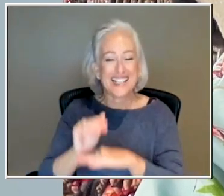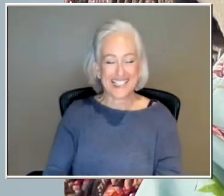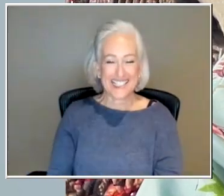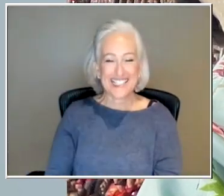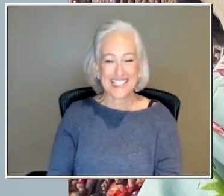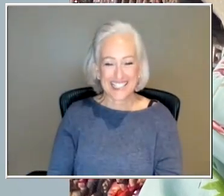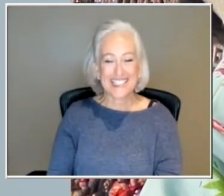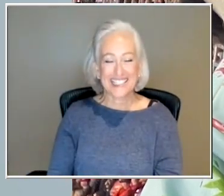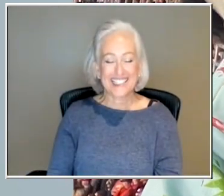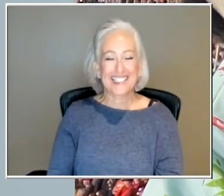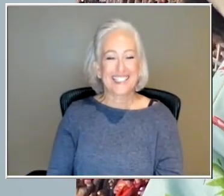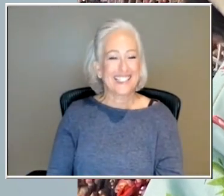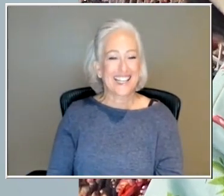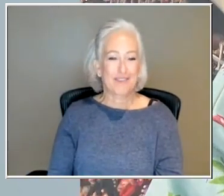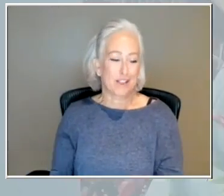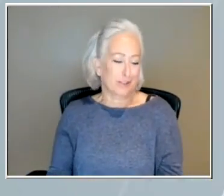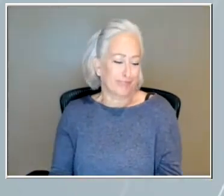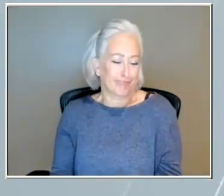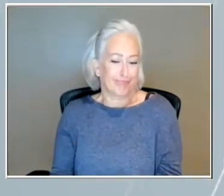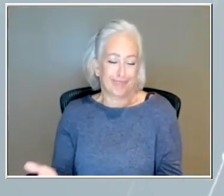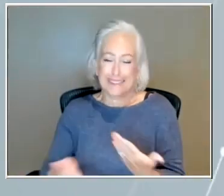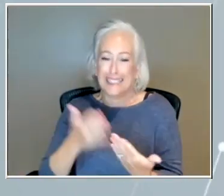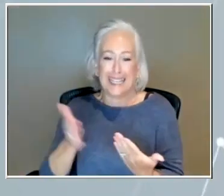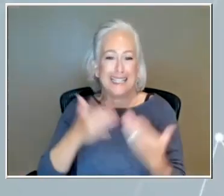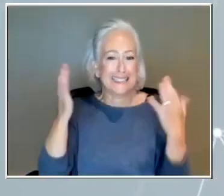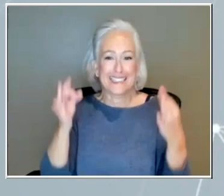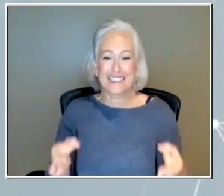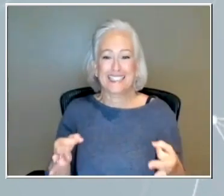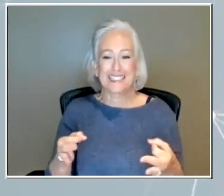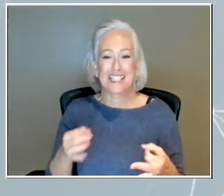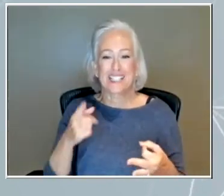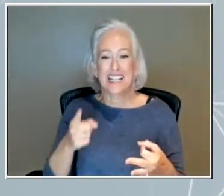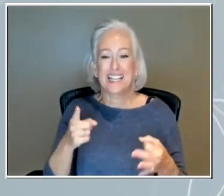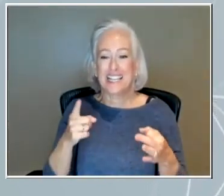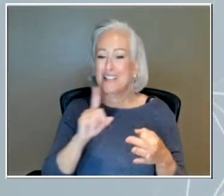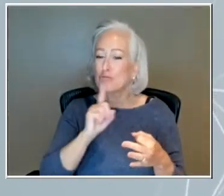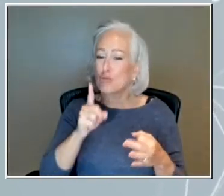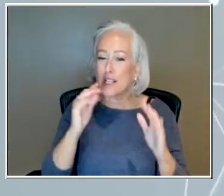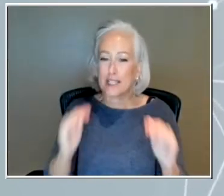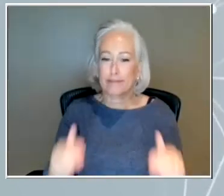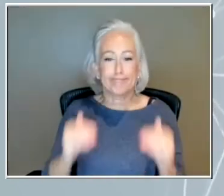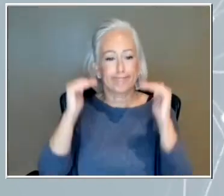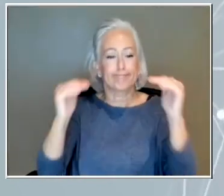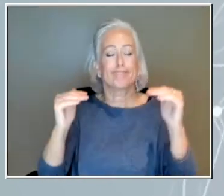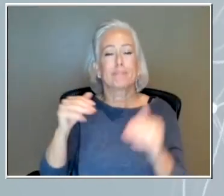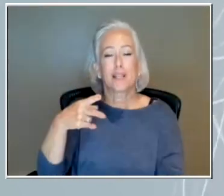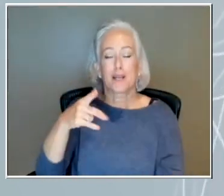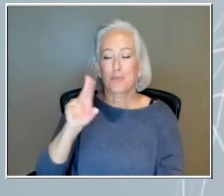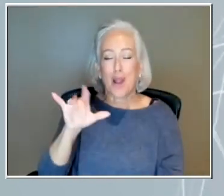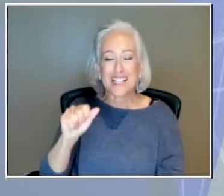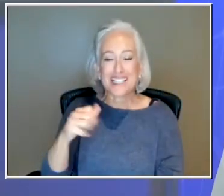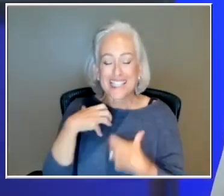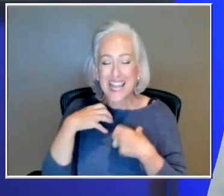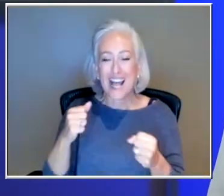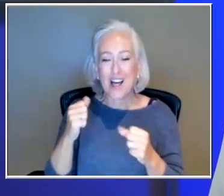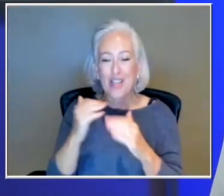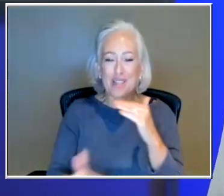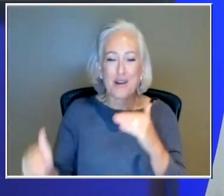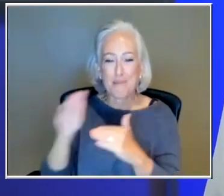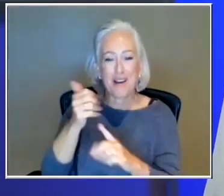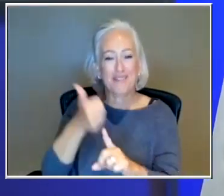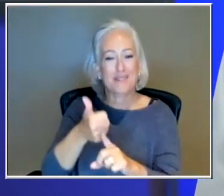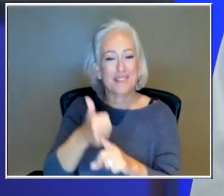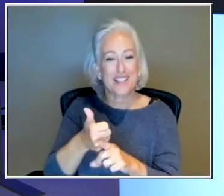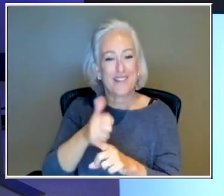an absolute no-brainer. I mean, you know, Gary has really advanced prostate cancer health beyond just his own, and so that's why. Love